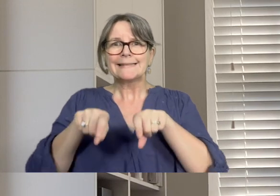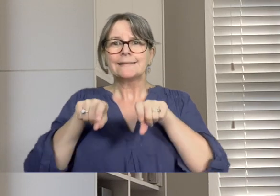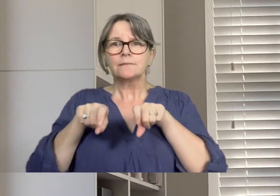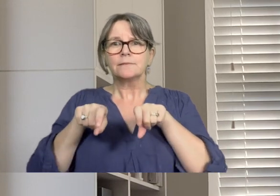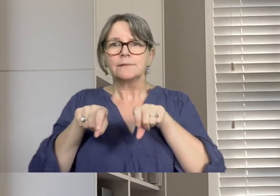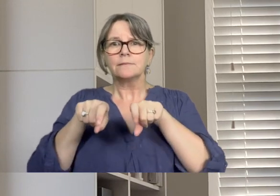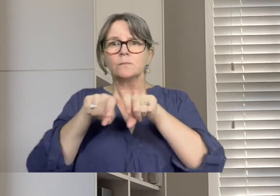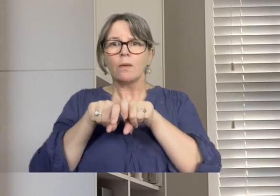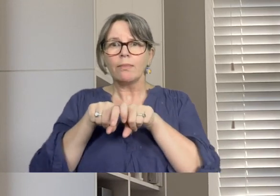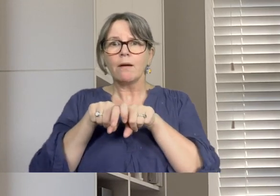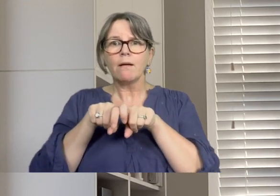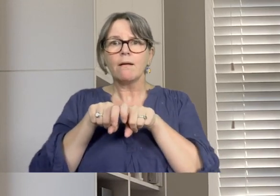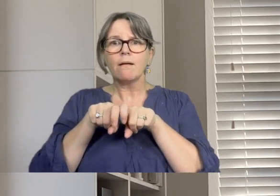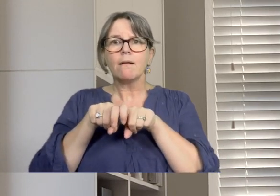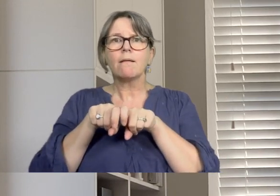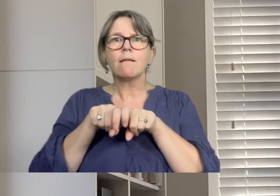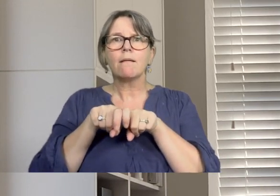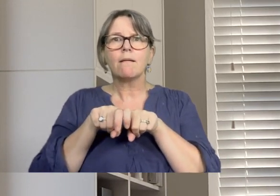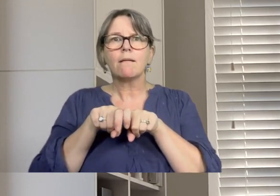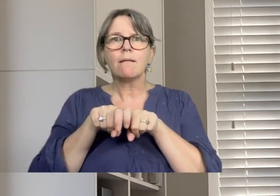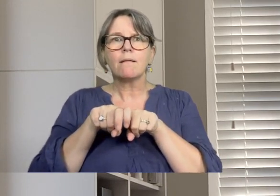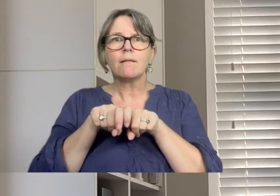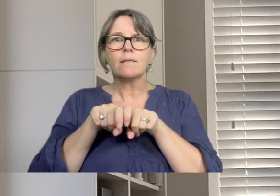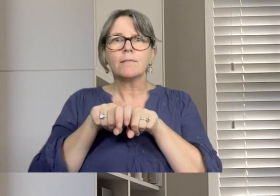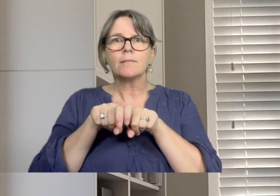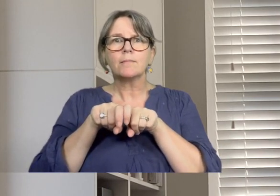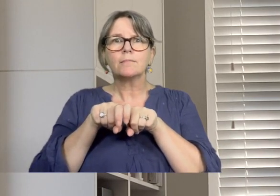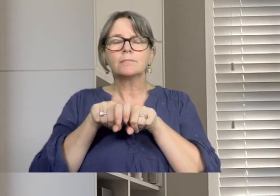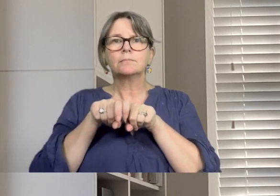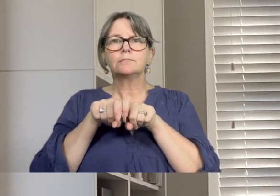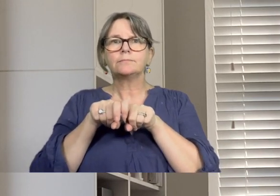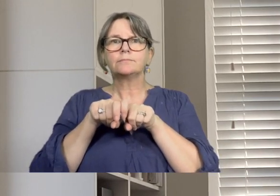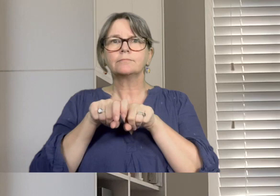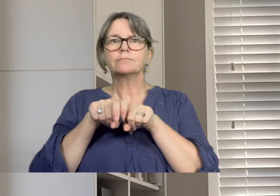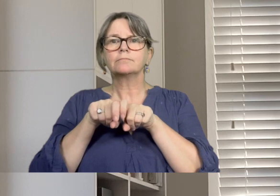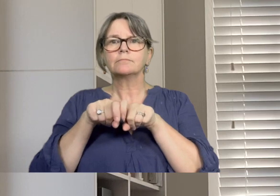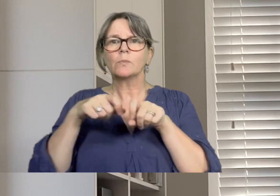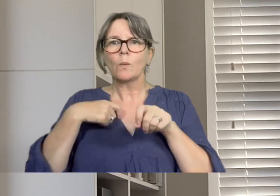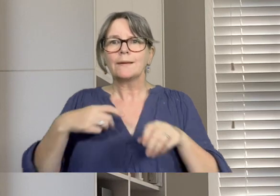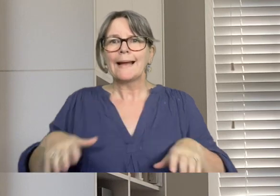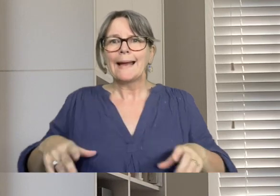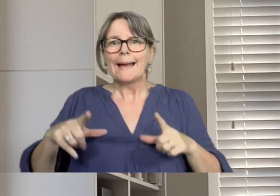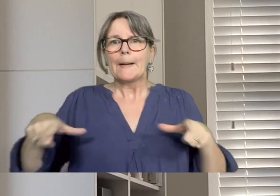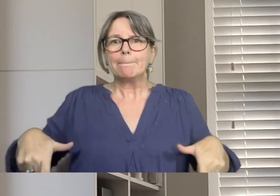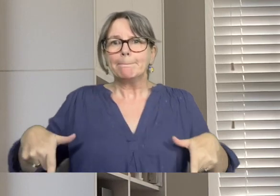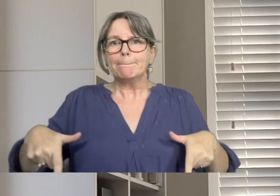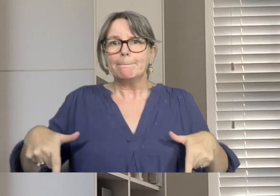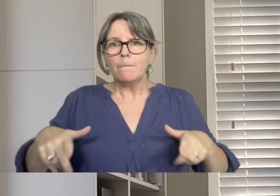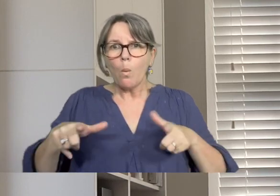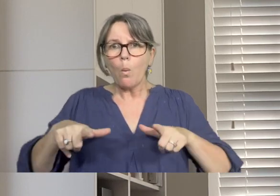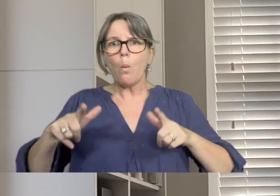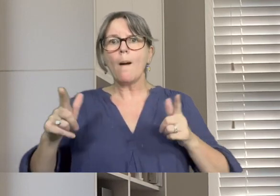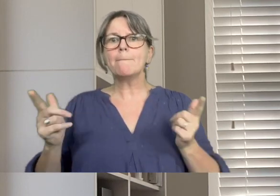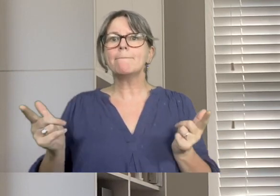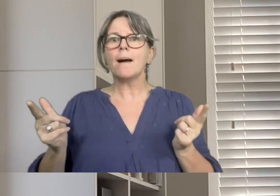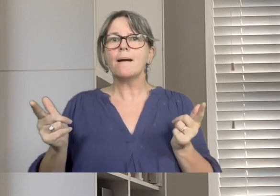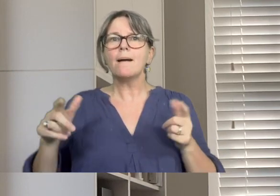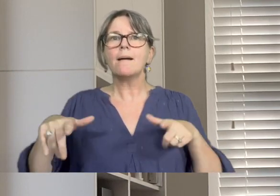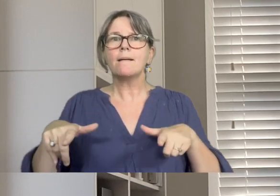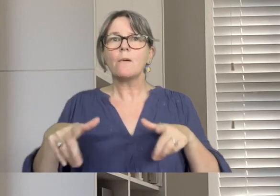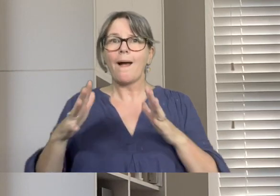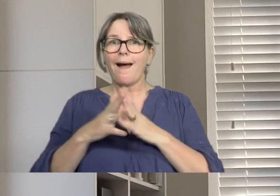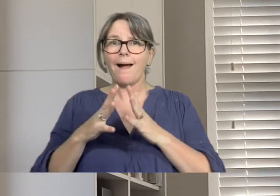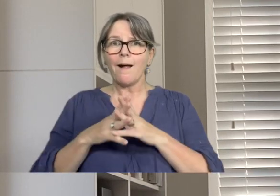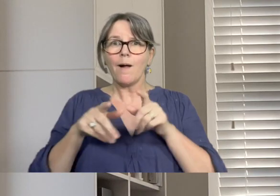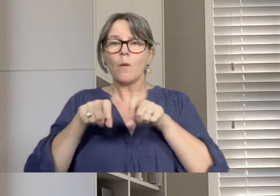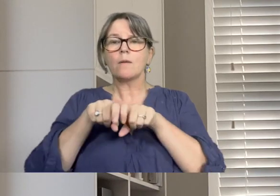together. We're going to keep that pelvis where it is. Nothing's going to move below the waist. And all we're going to do is allow our hip to open.